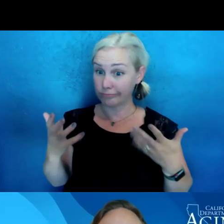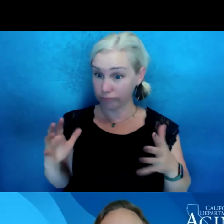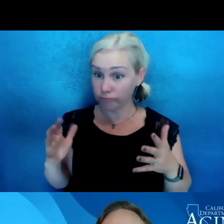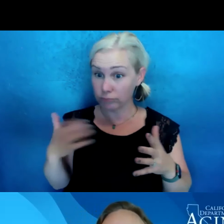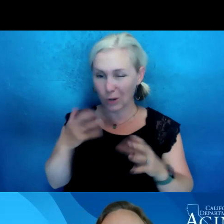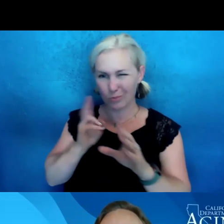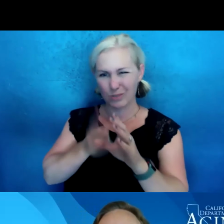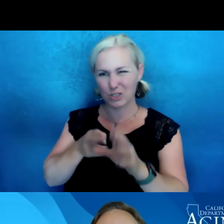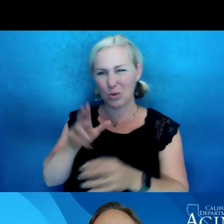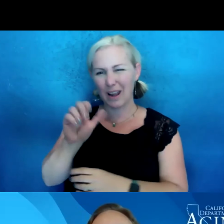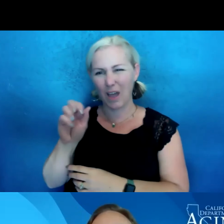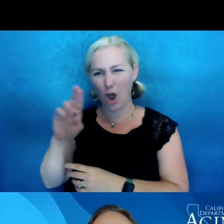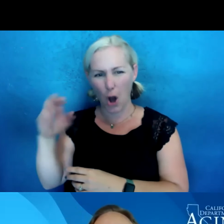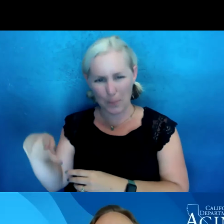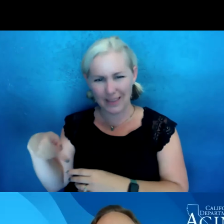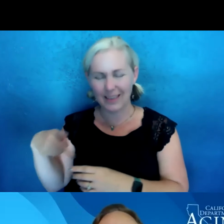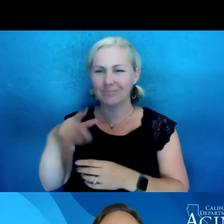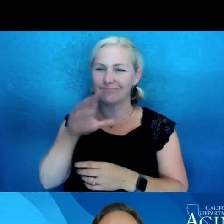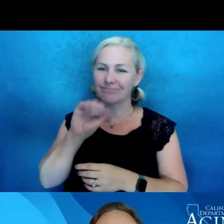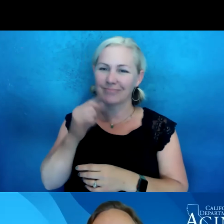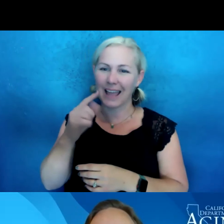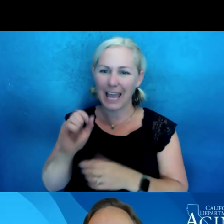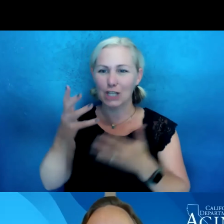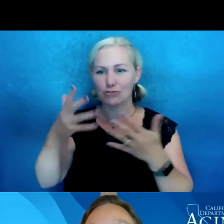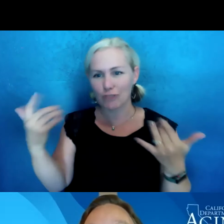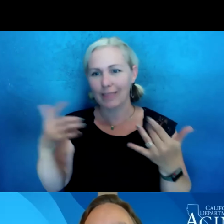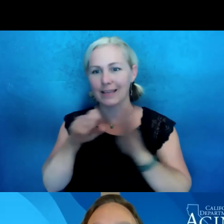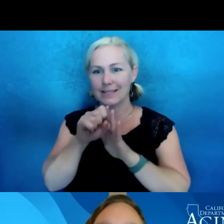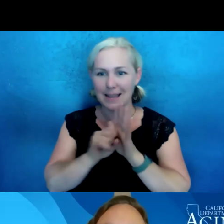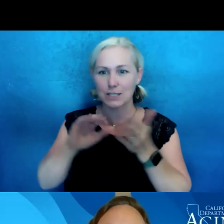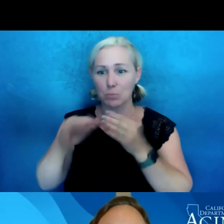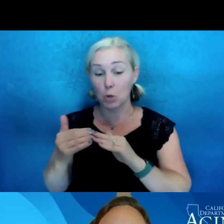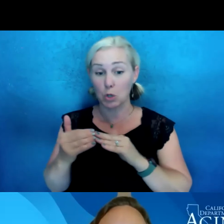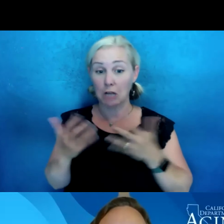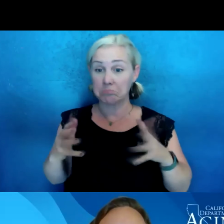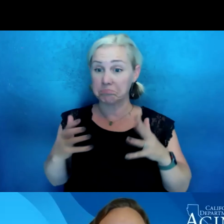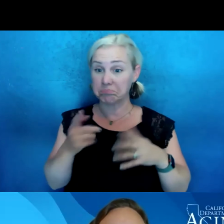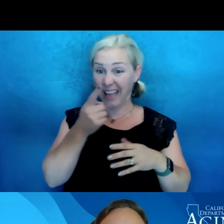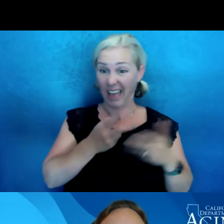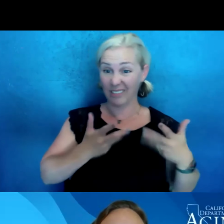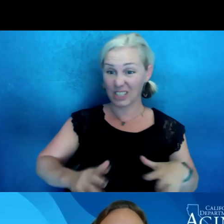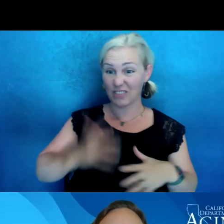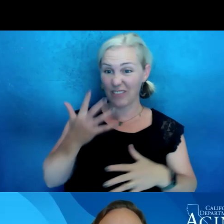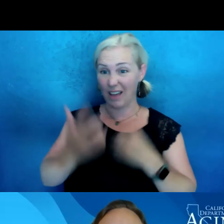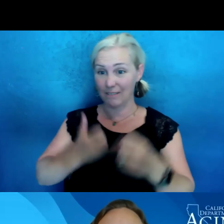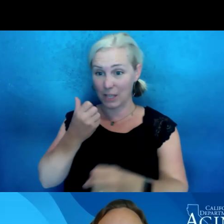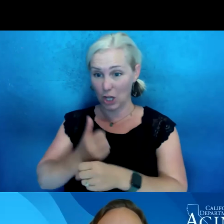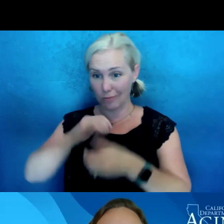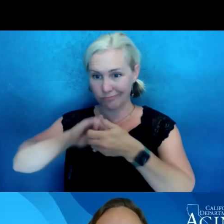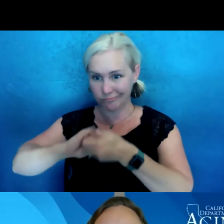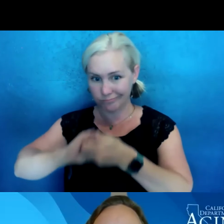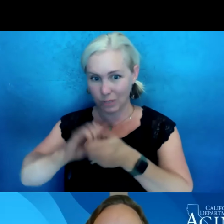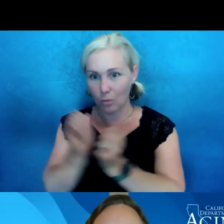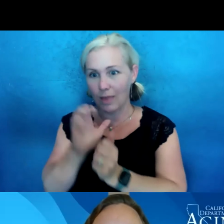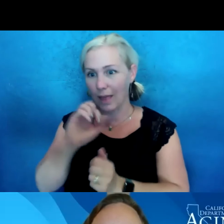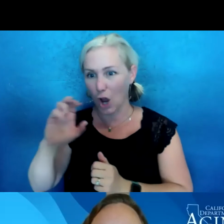network of age-friendly states and communities. Because of all of our work, we're about halfway through a 5-year partnership with them and look to deepen and